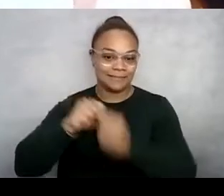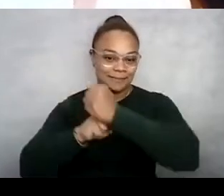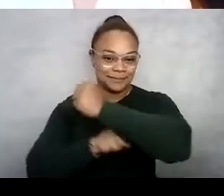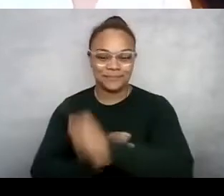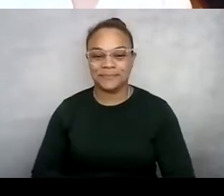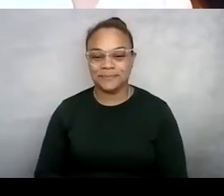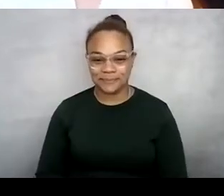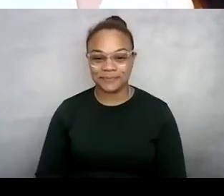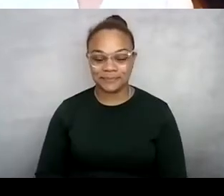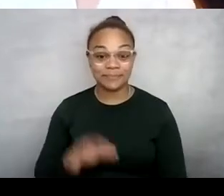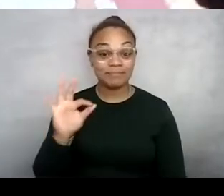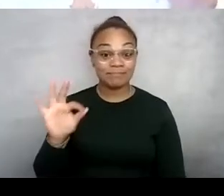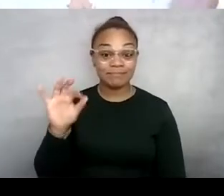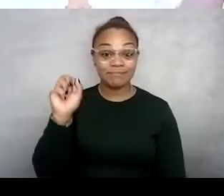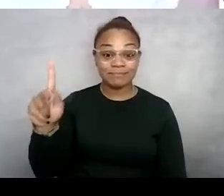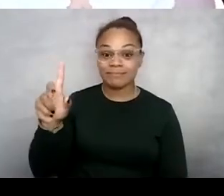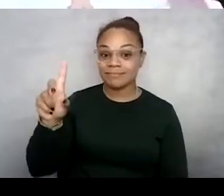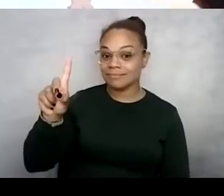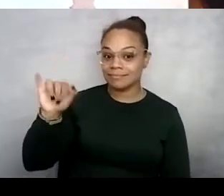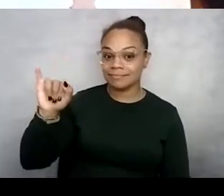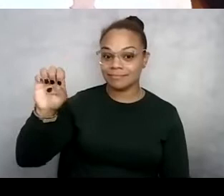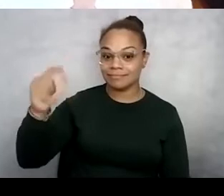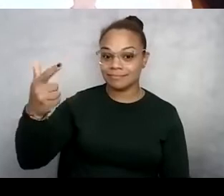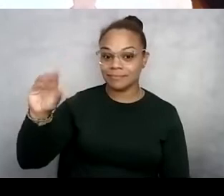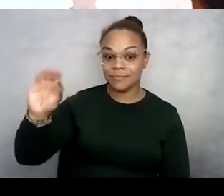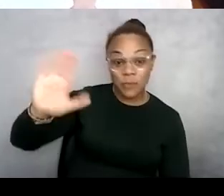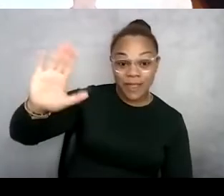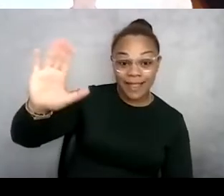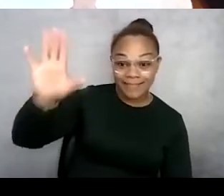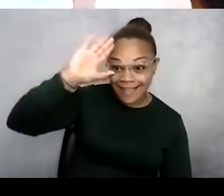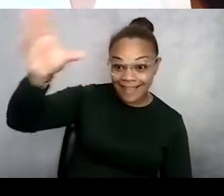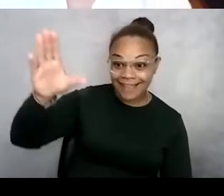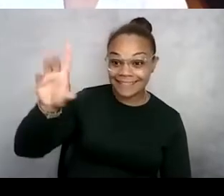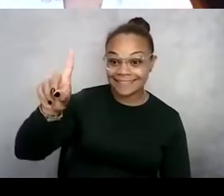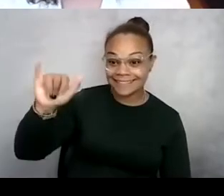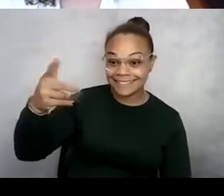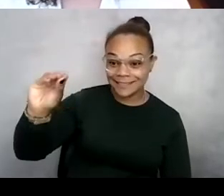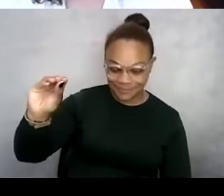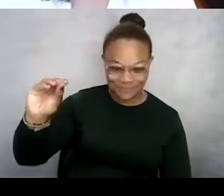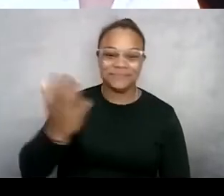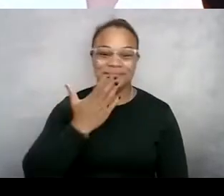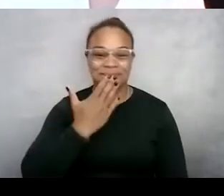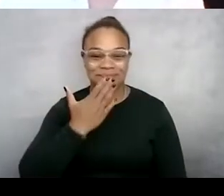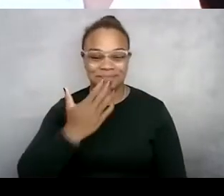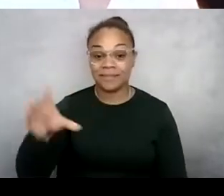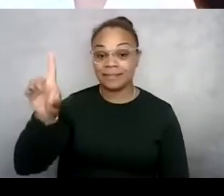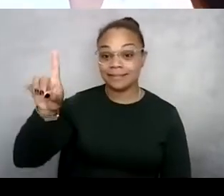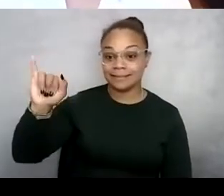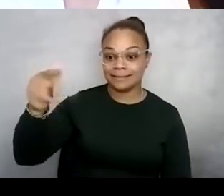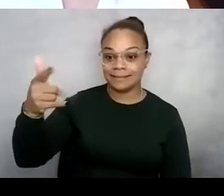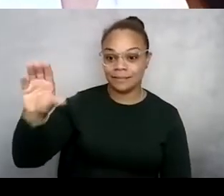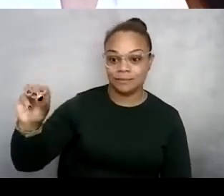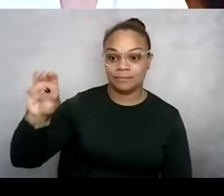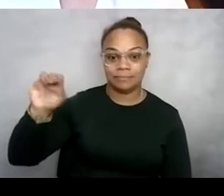Okay, so Diego, wave your hand, Diego, please. Thank you. Diego Miguel